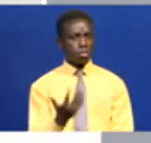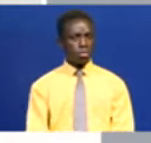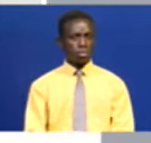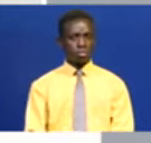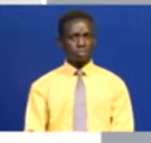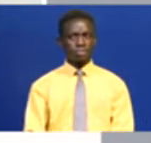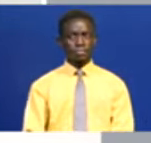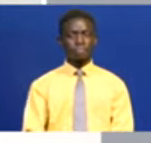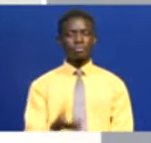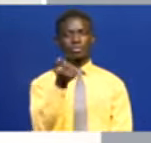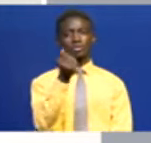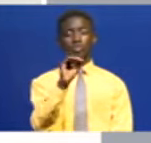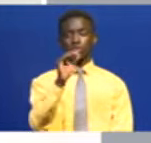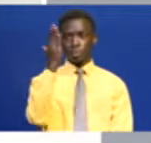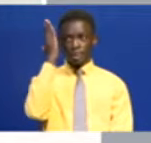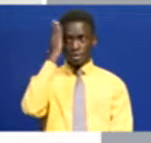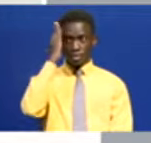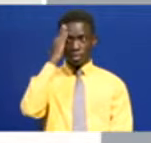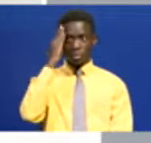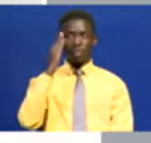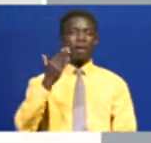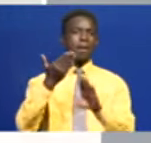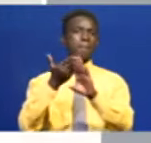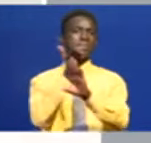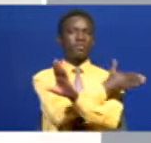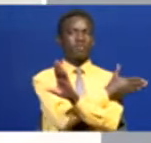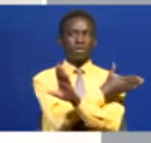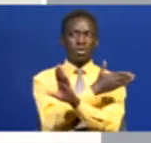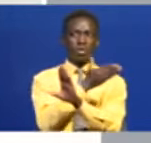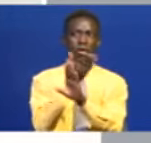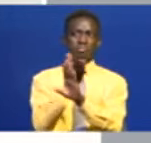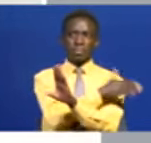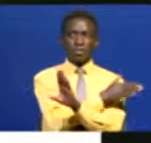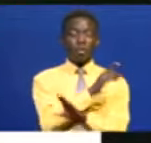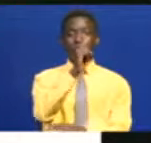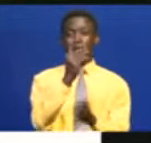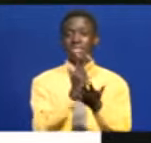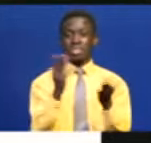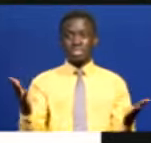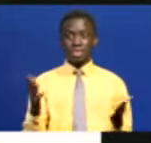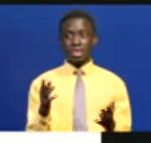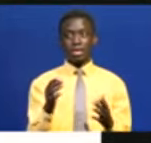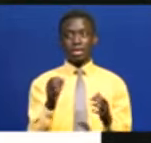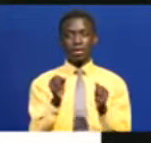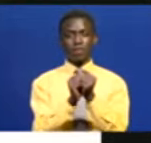So, you know, before, you know,